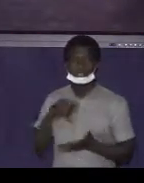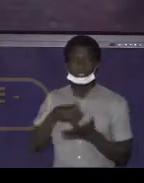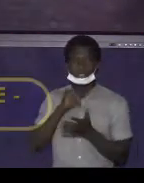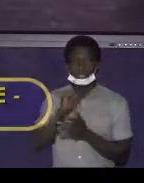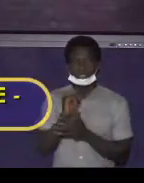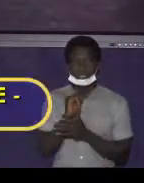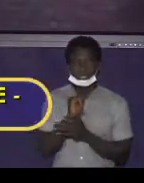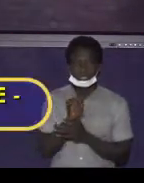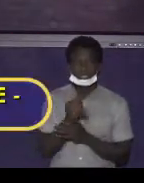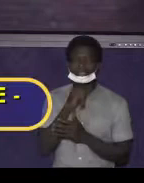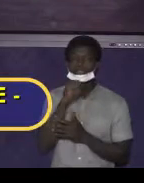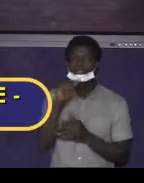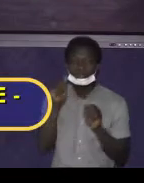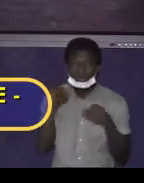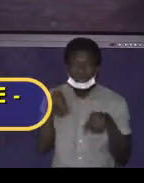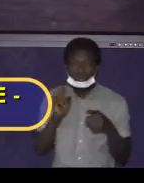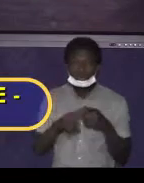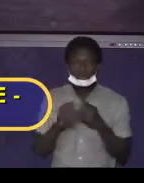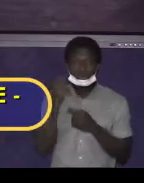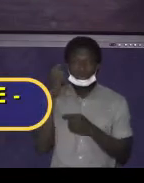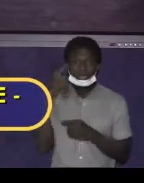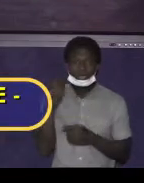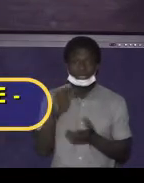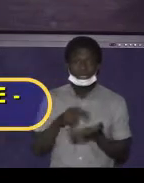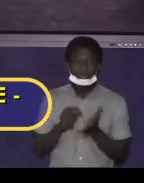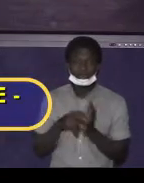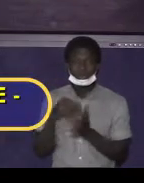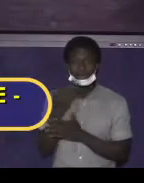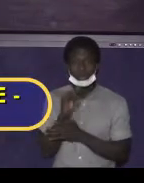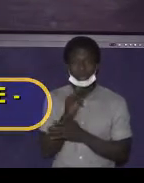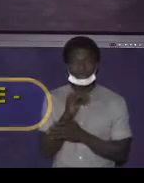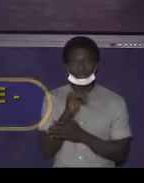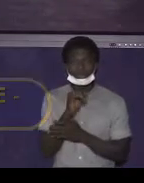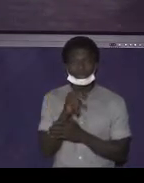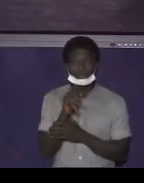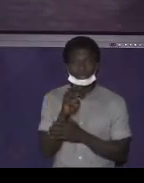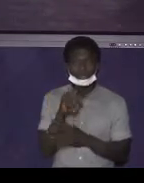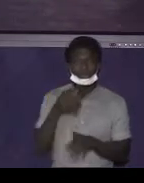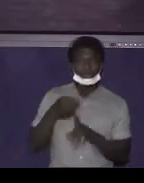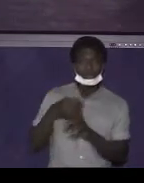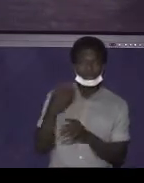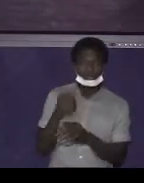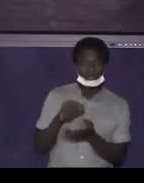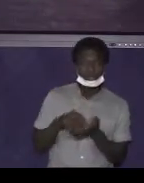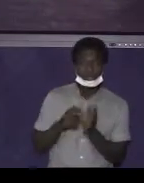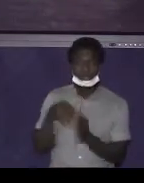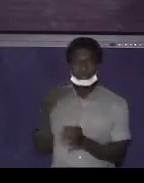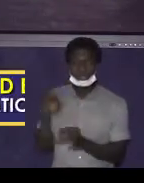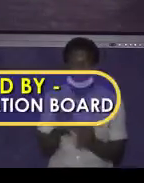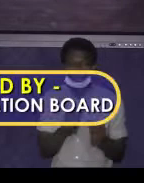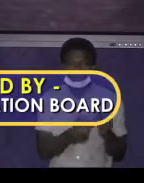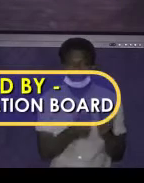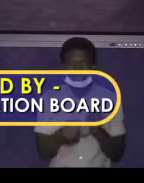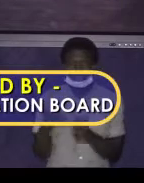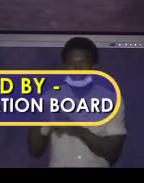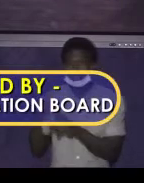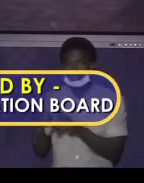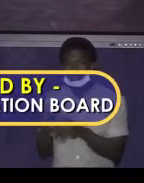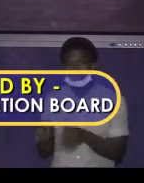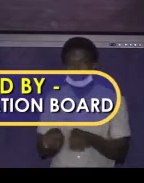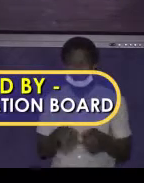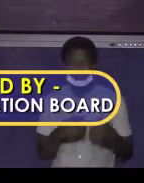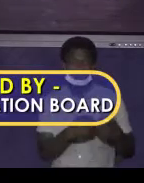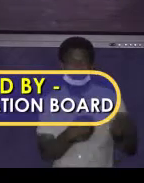It is quite impossible to understand the meaning of an idiom from the meaning of each of the words considered separately.